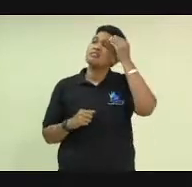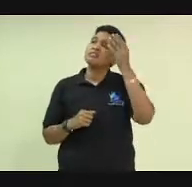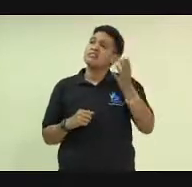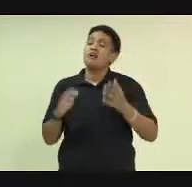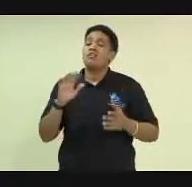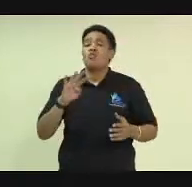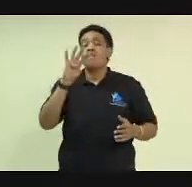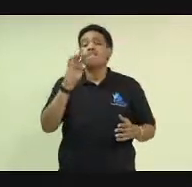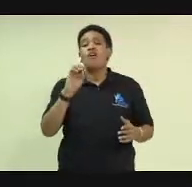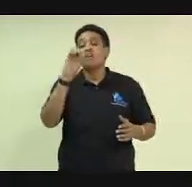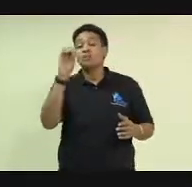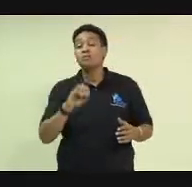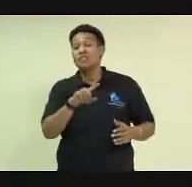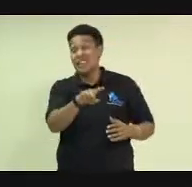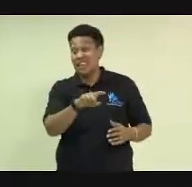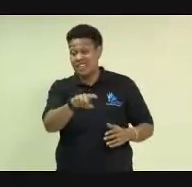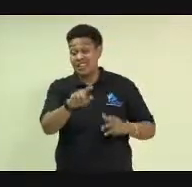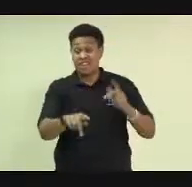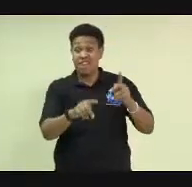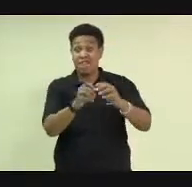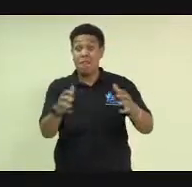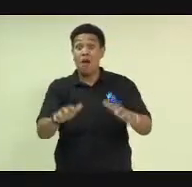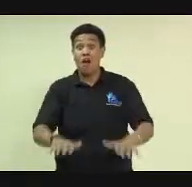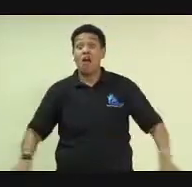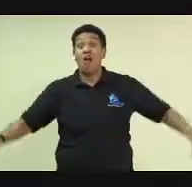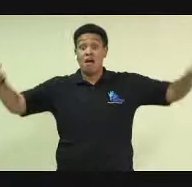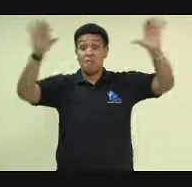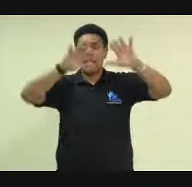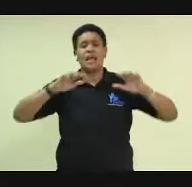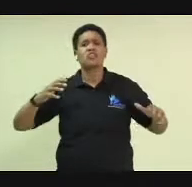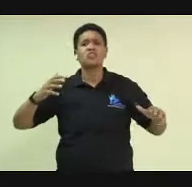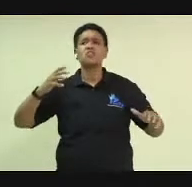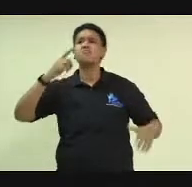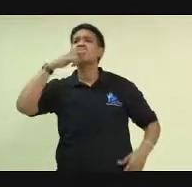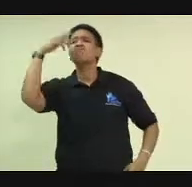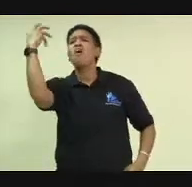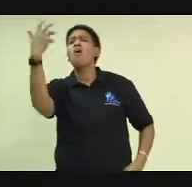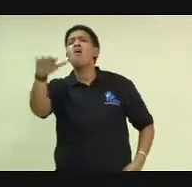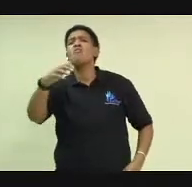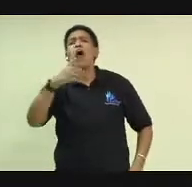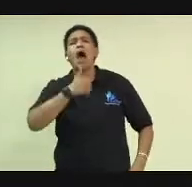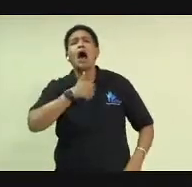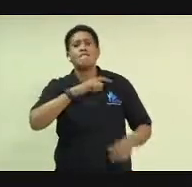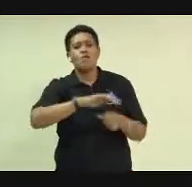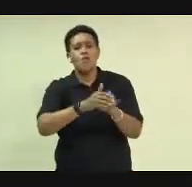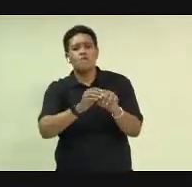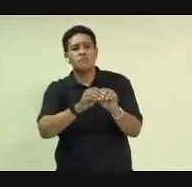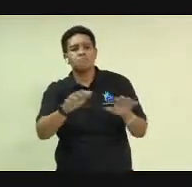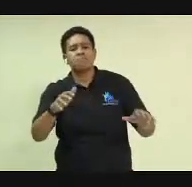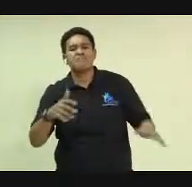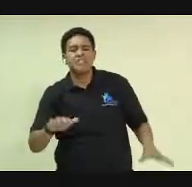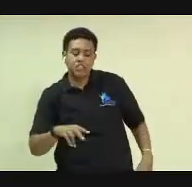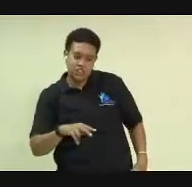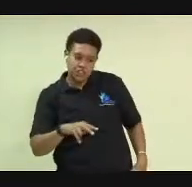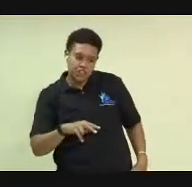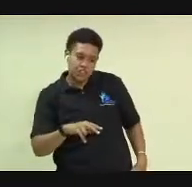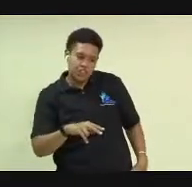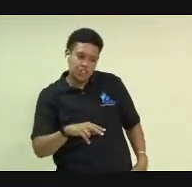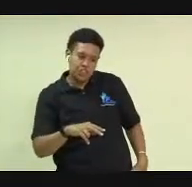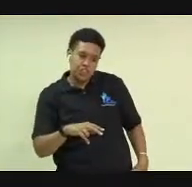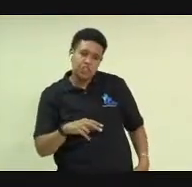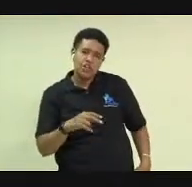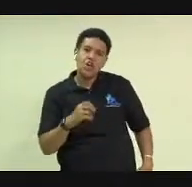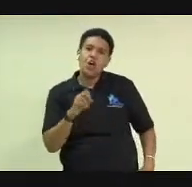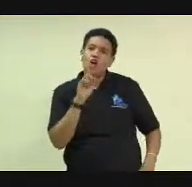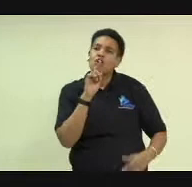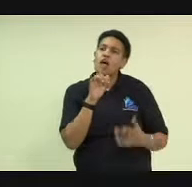almost 40% of the population have already had COVID-19 or come